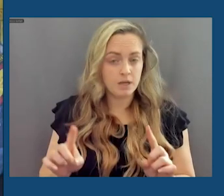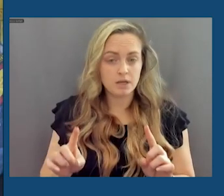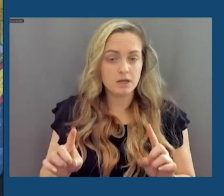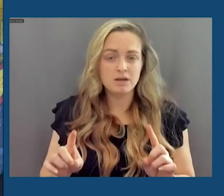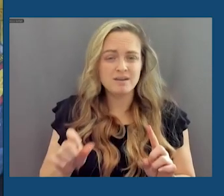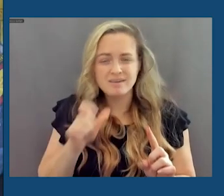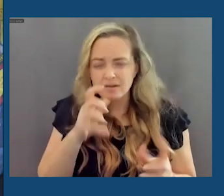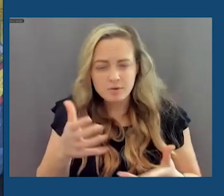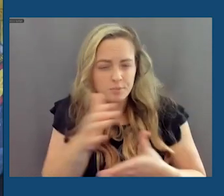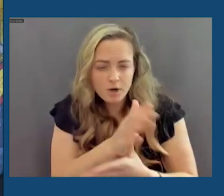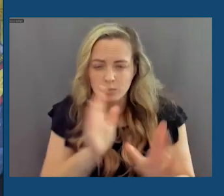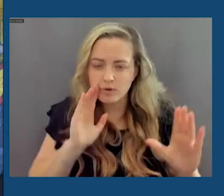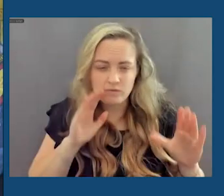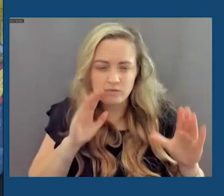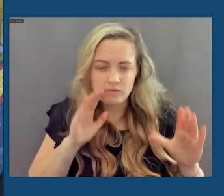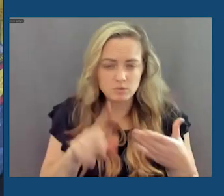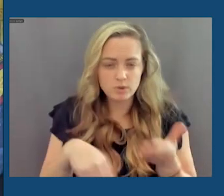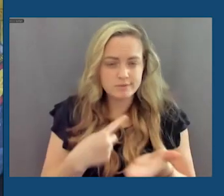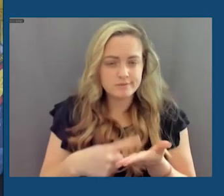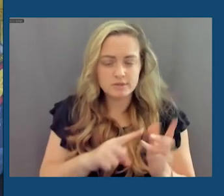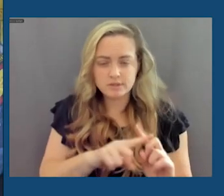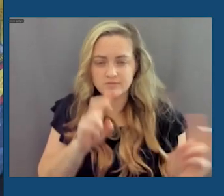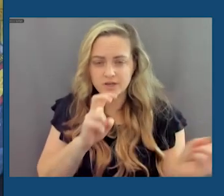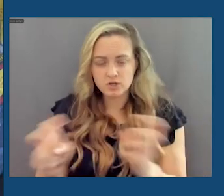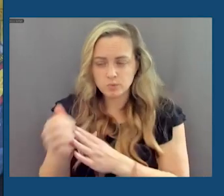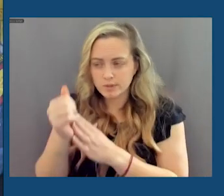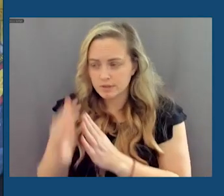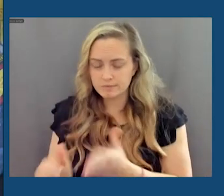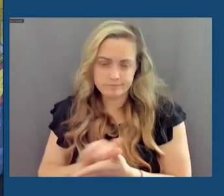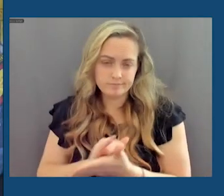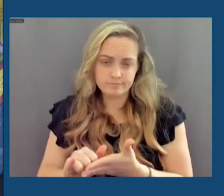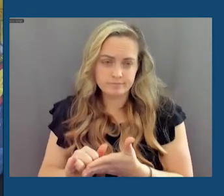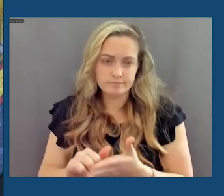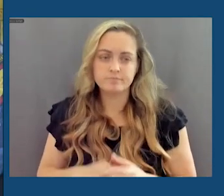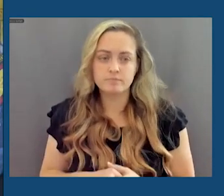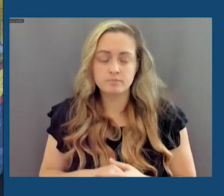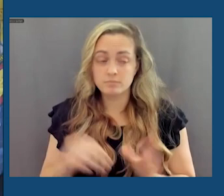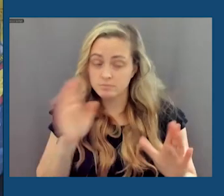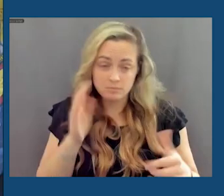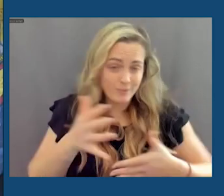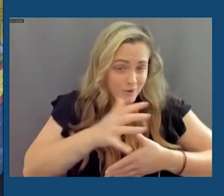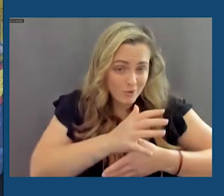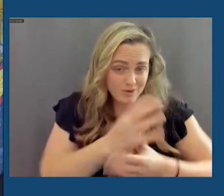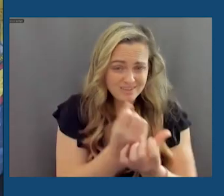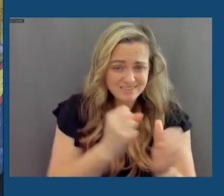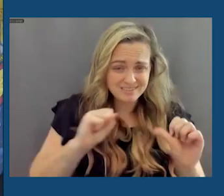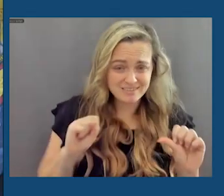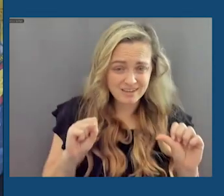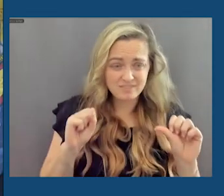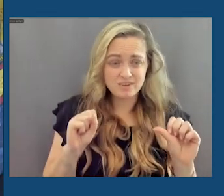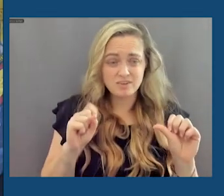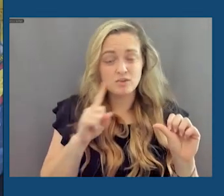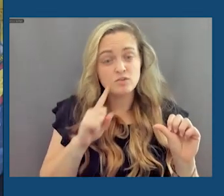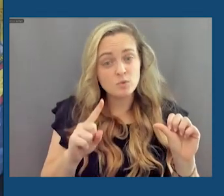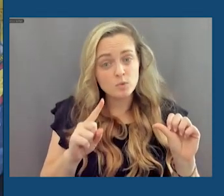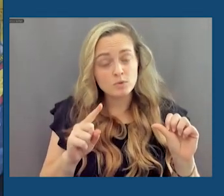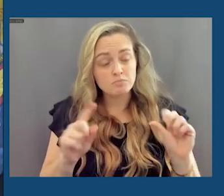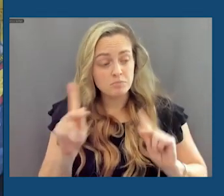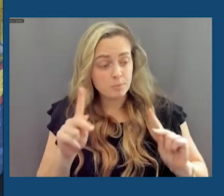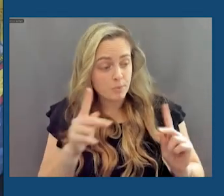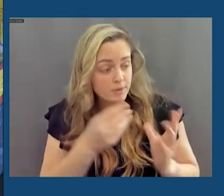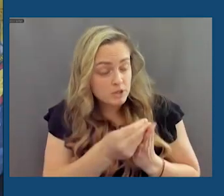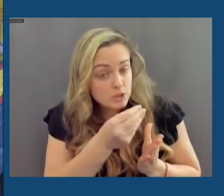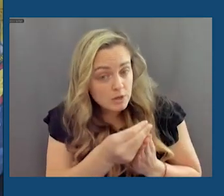primary focus when discussing the issue with leaders in New York. Our priority is the safeties of our consumers,